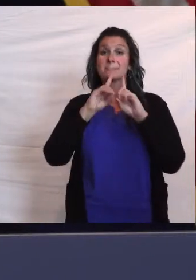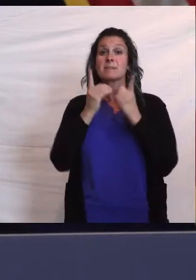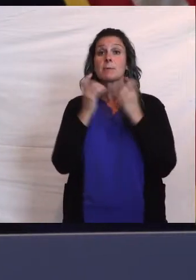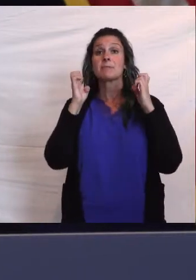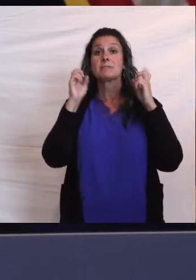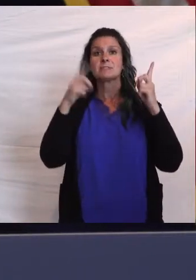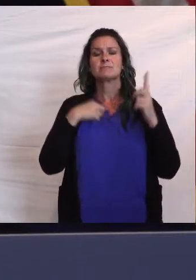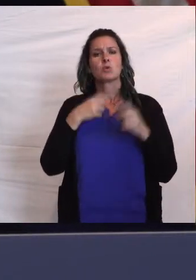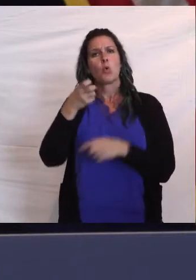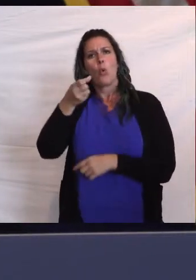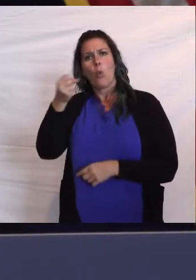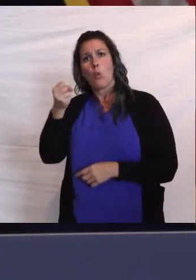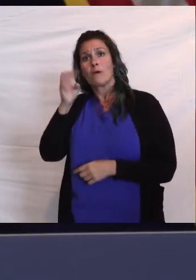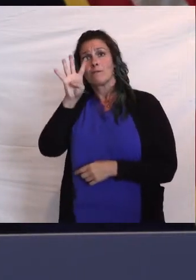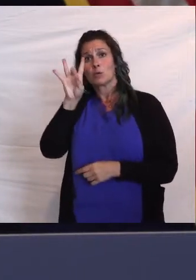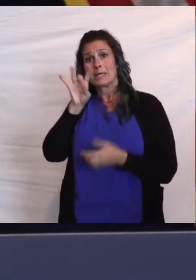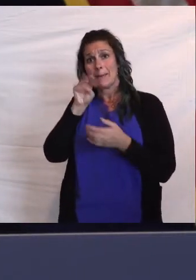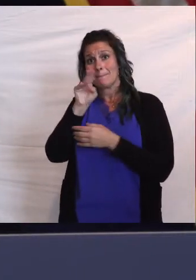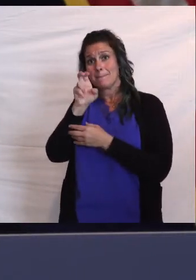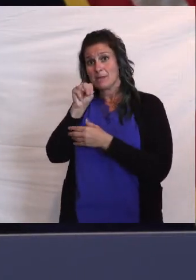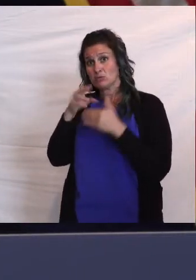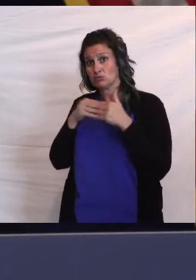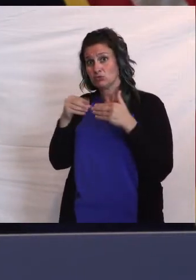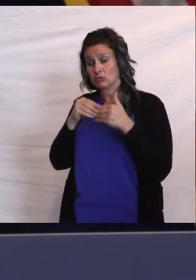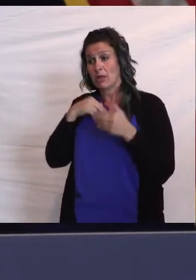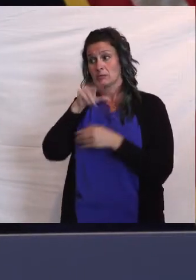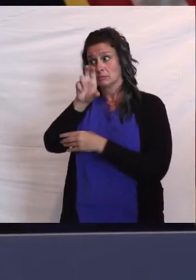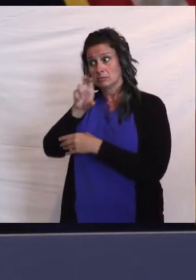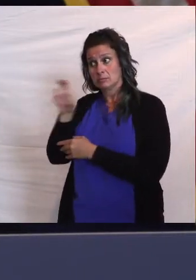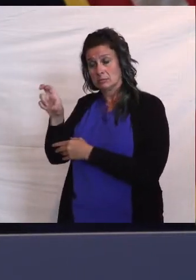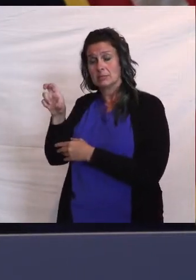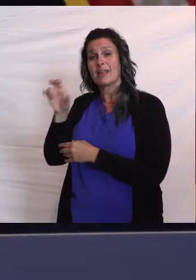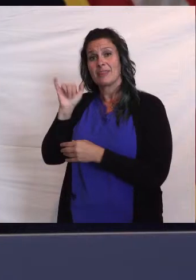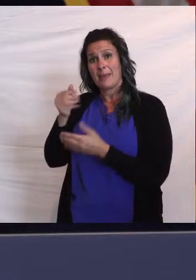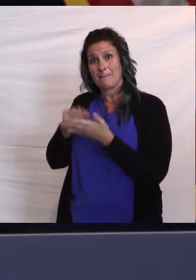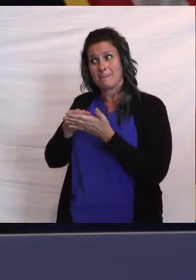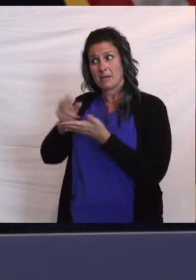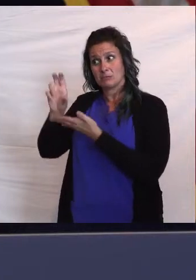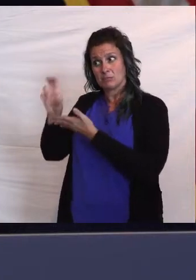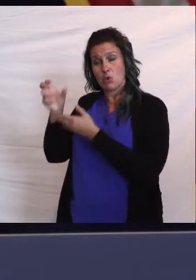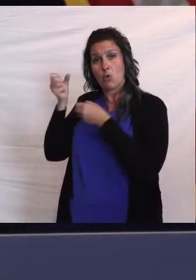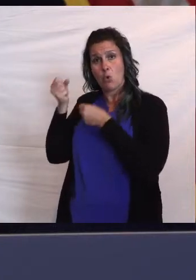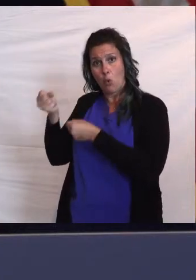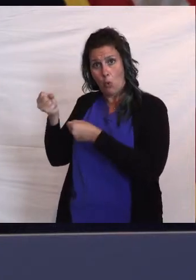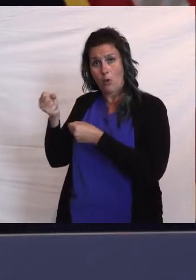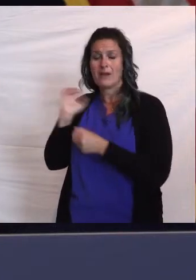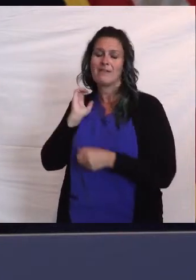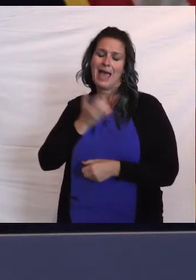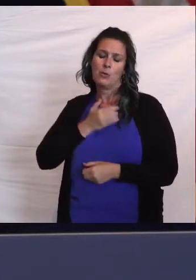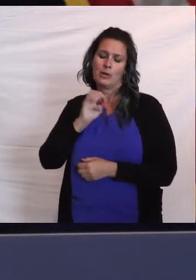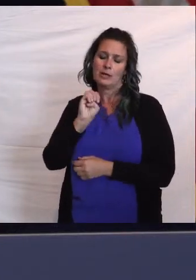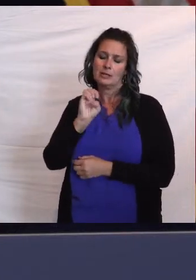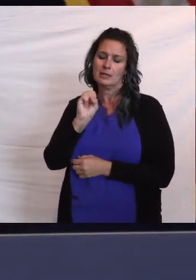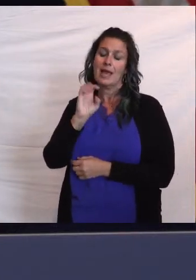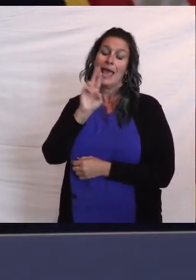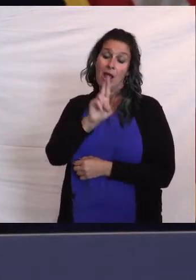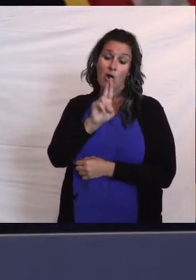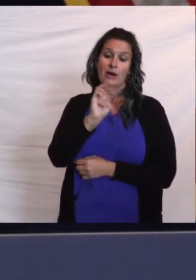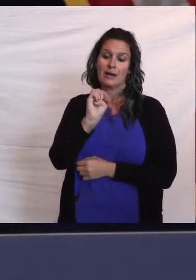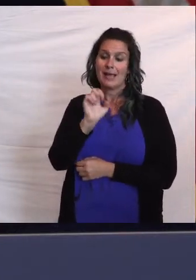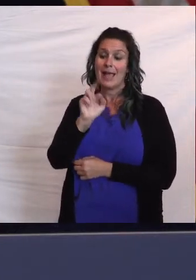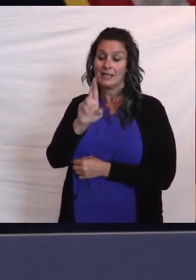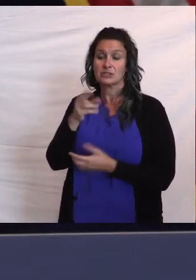earmarked $48 million of New Jersey state set-aside of ARP-ESSER funds to the